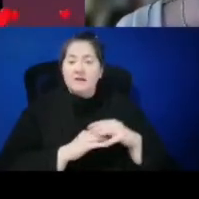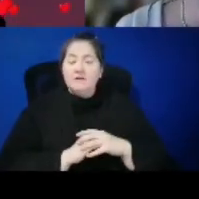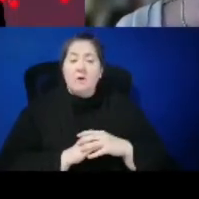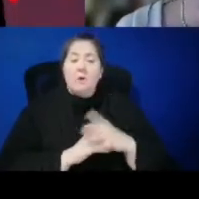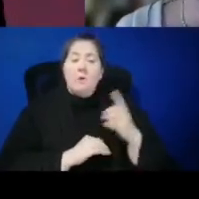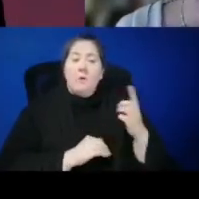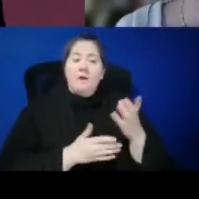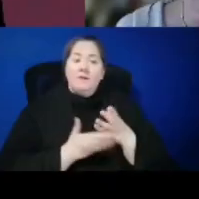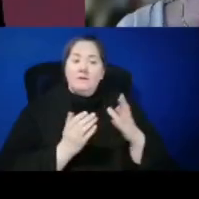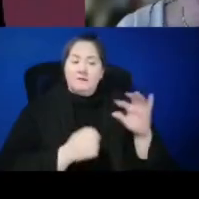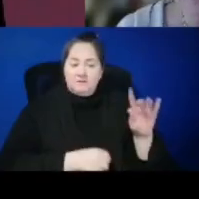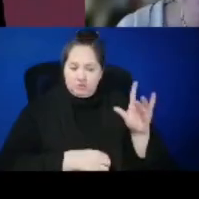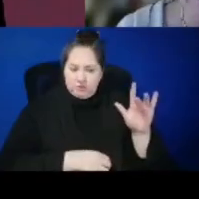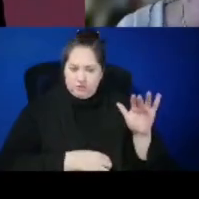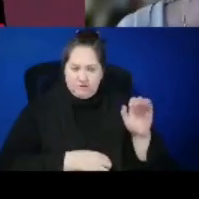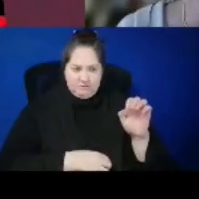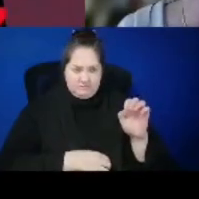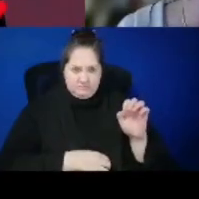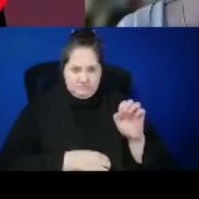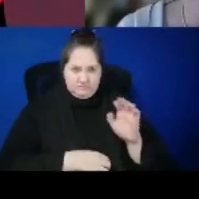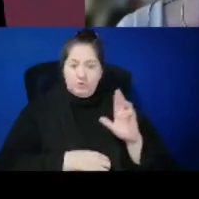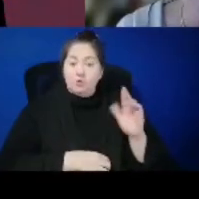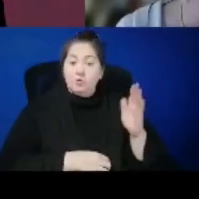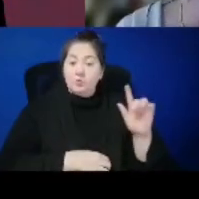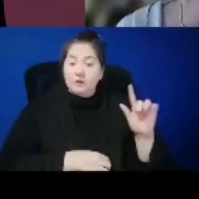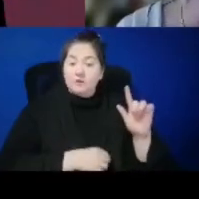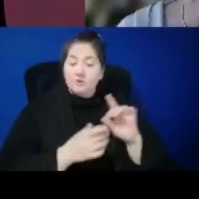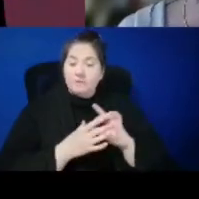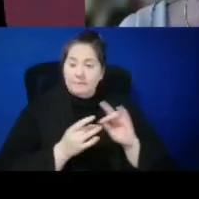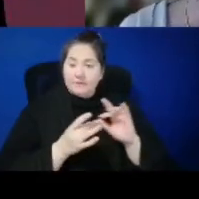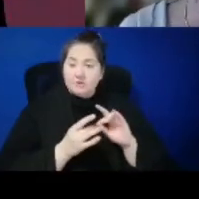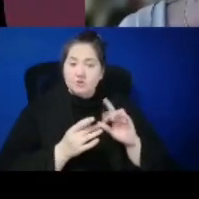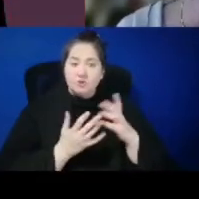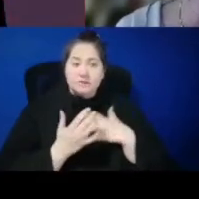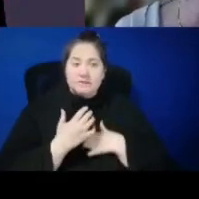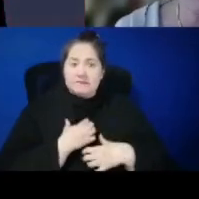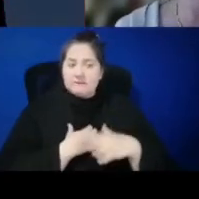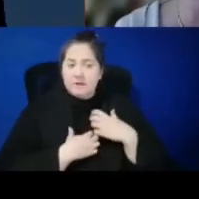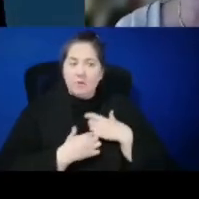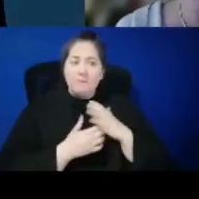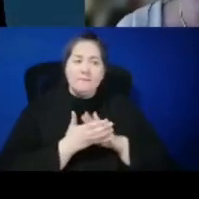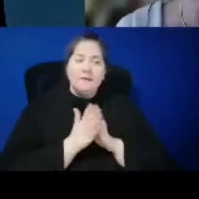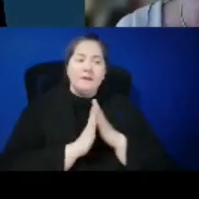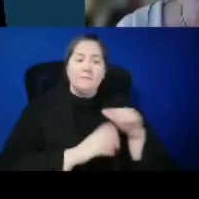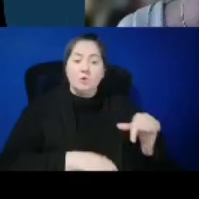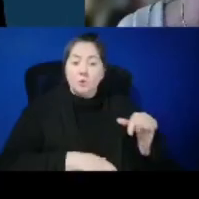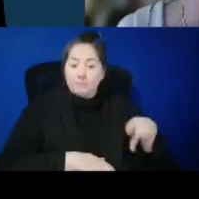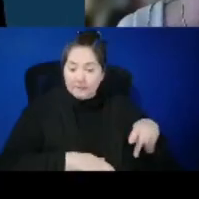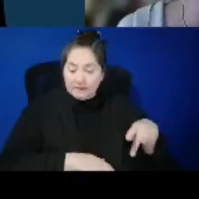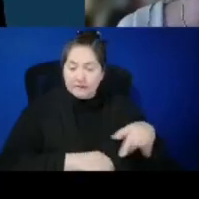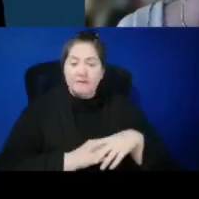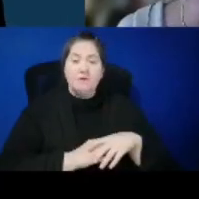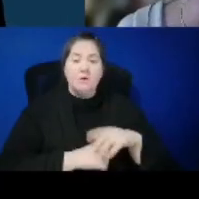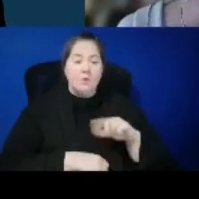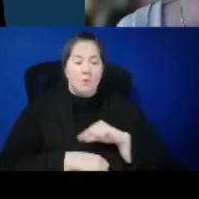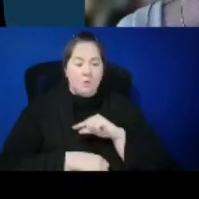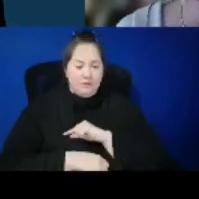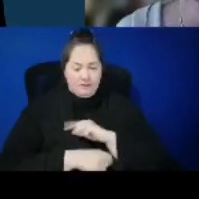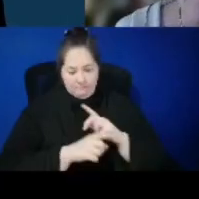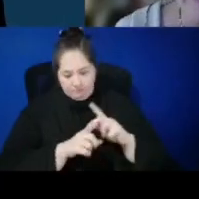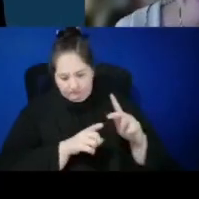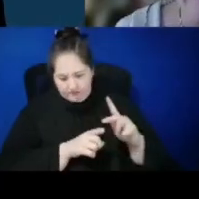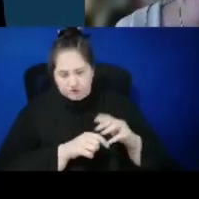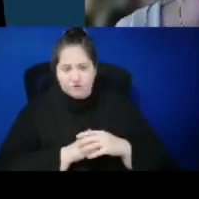One of the things that Rachel mentioned was her desire to become a QP, which is a qualified